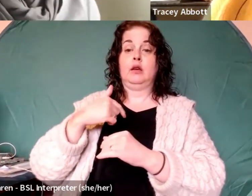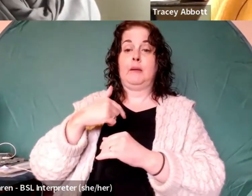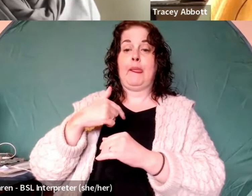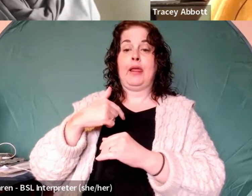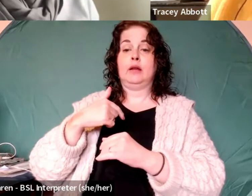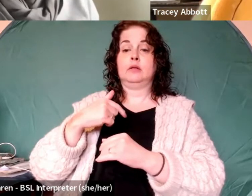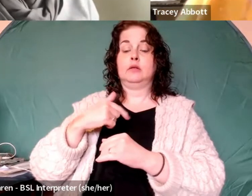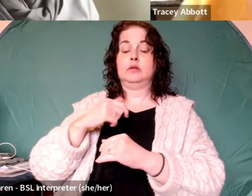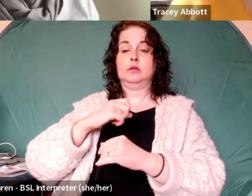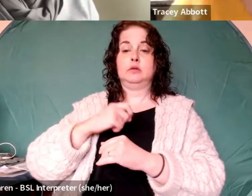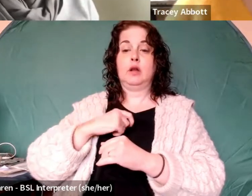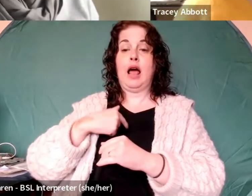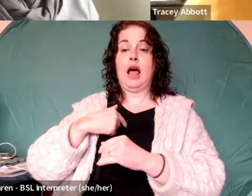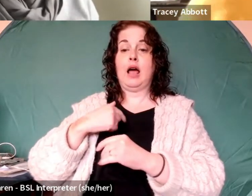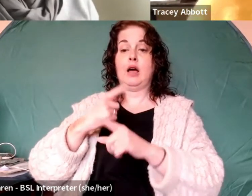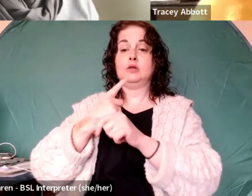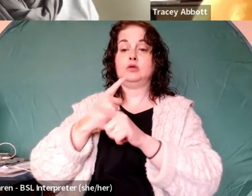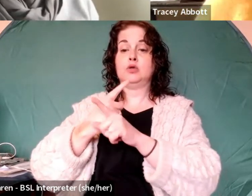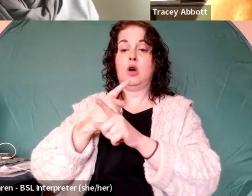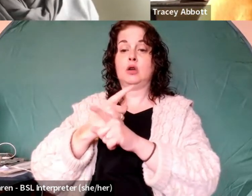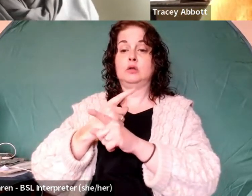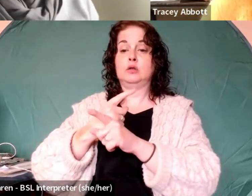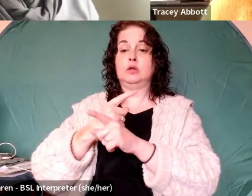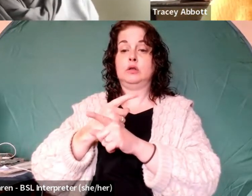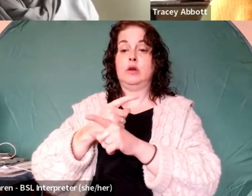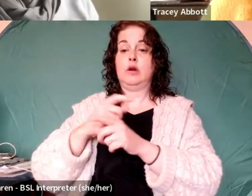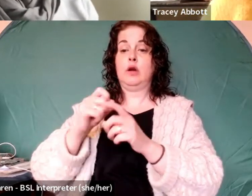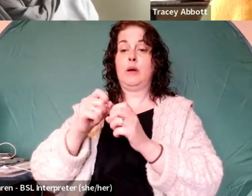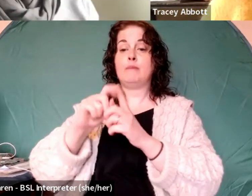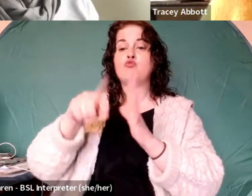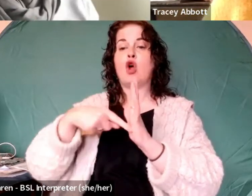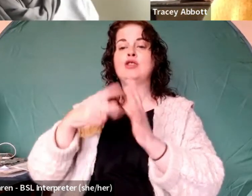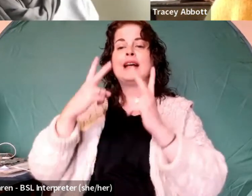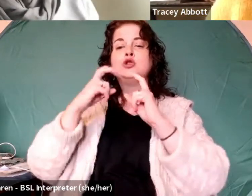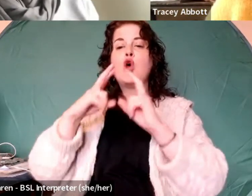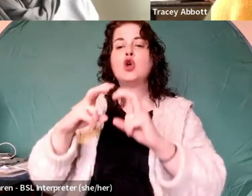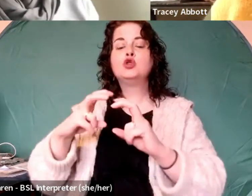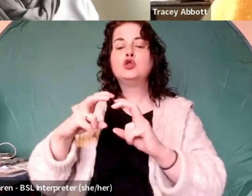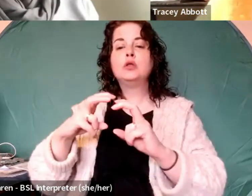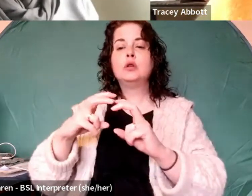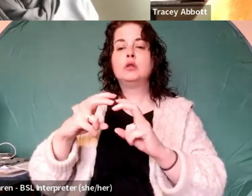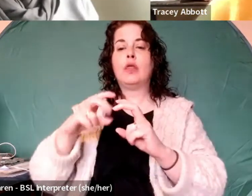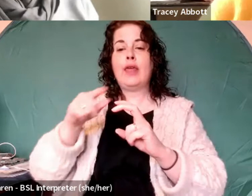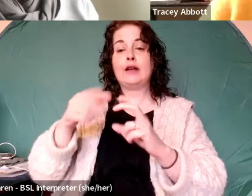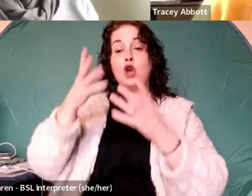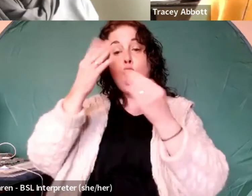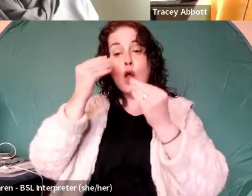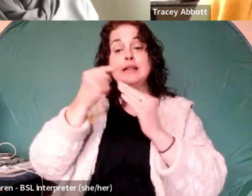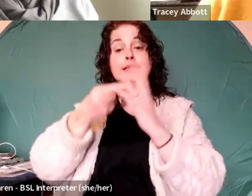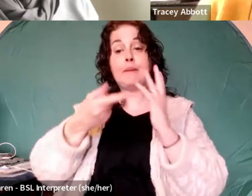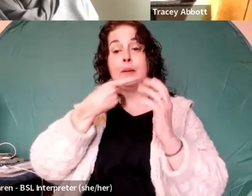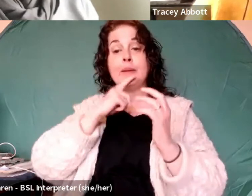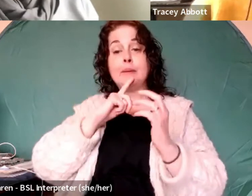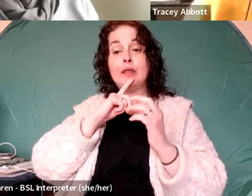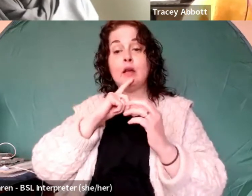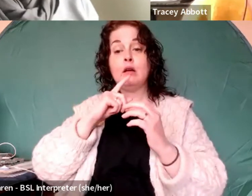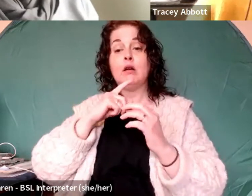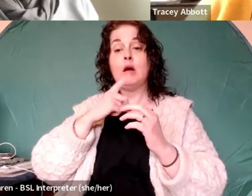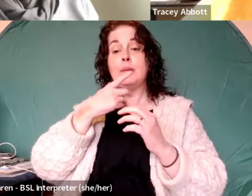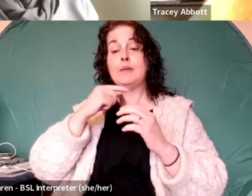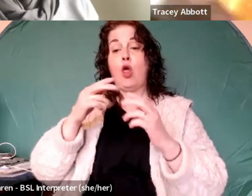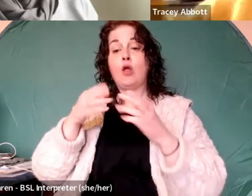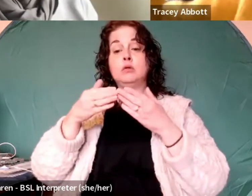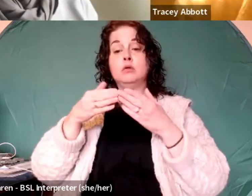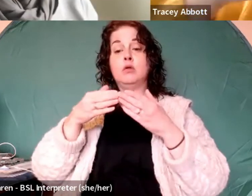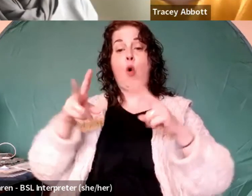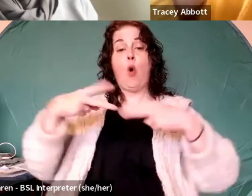morning, to the DFN Foundation, Project Search, which deal with learning disabled people and people on the autistic